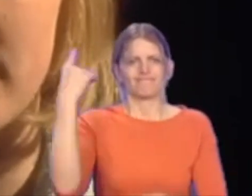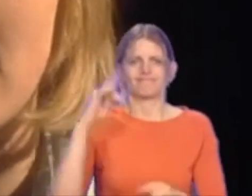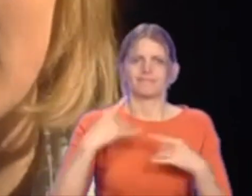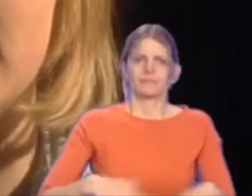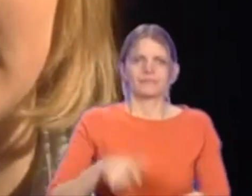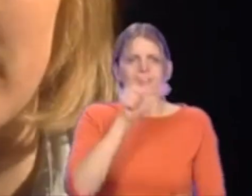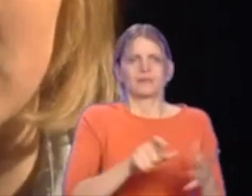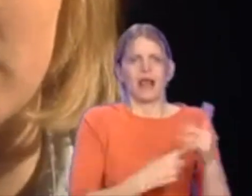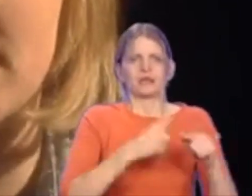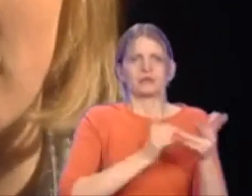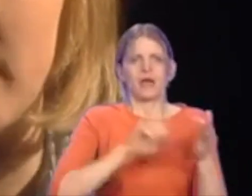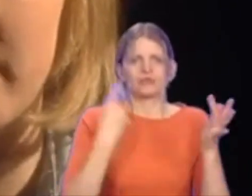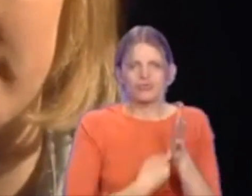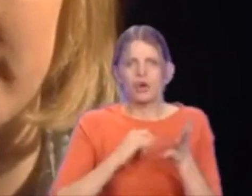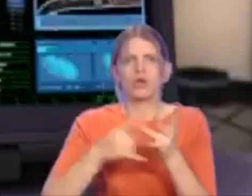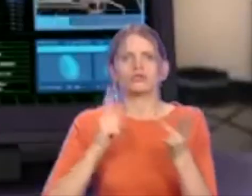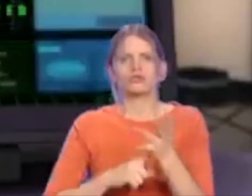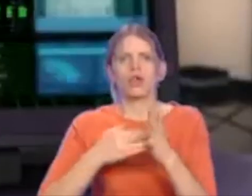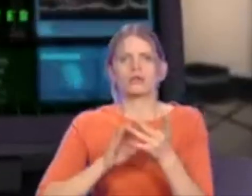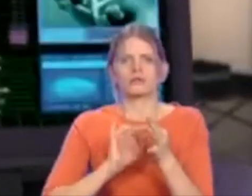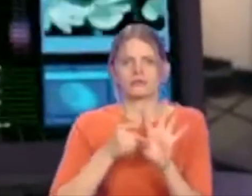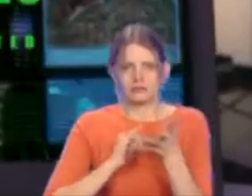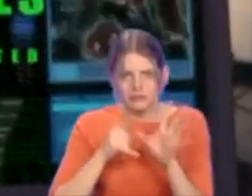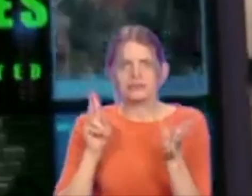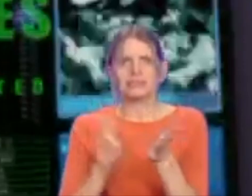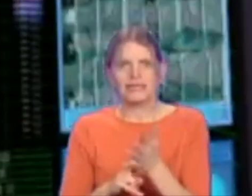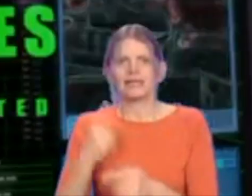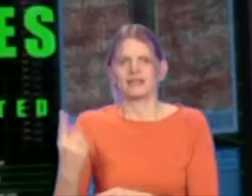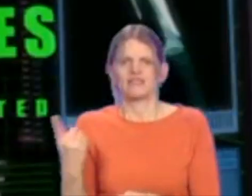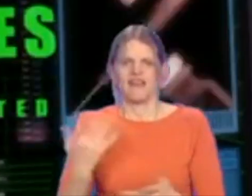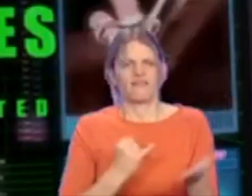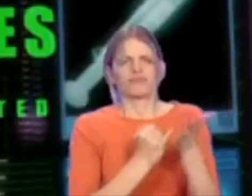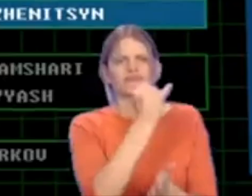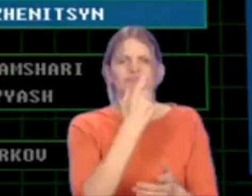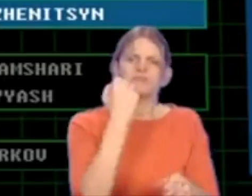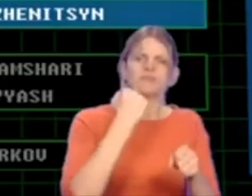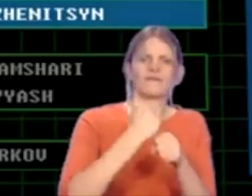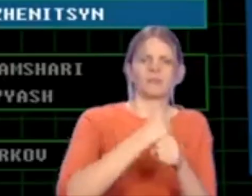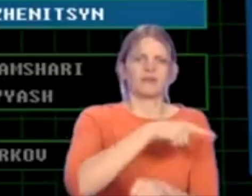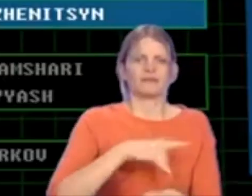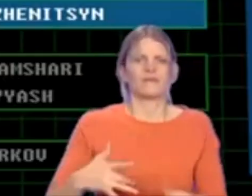shopping. An attempt on his life.